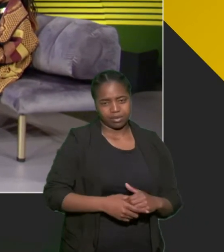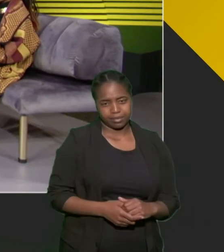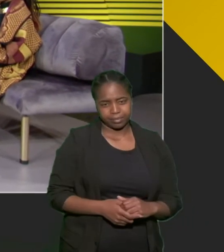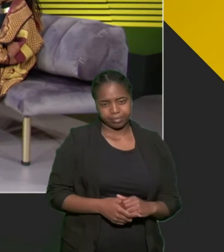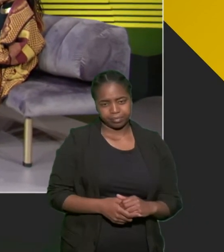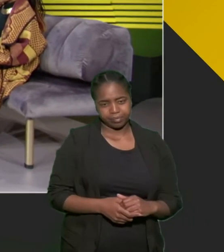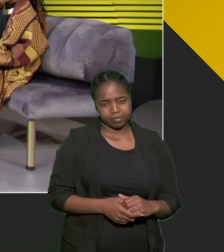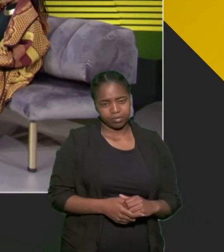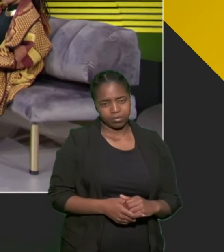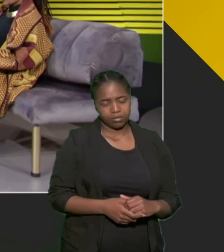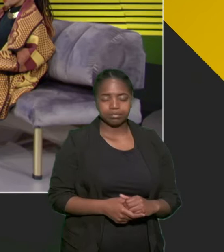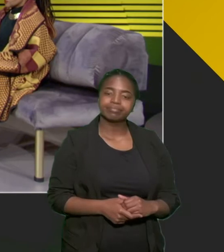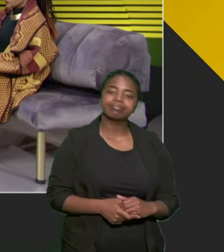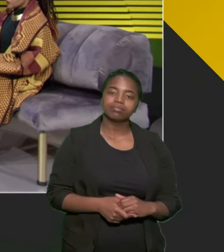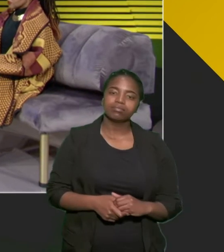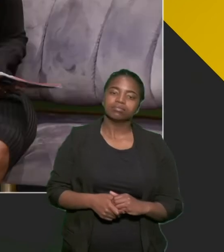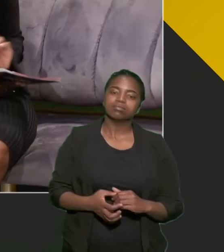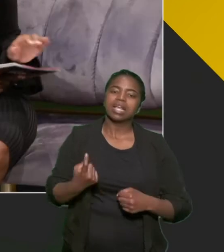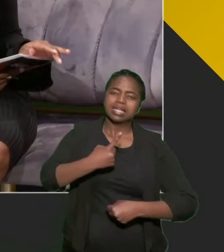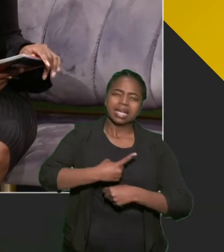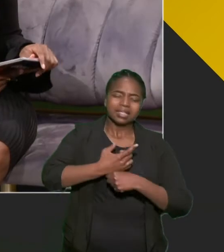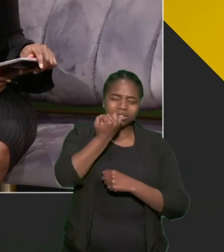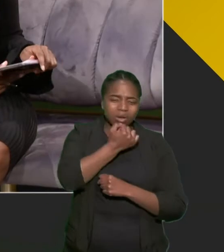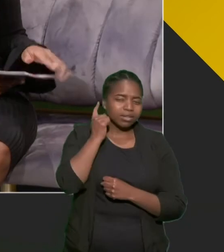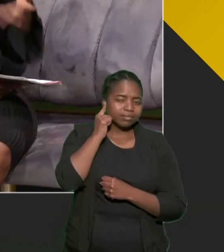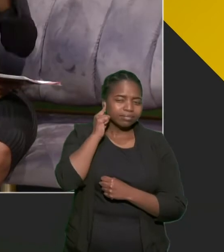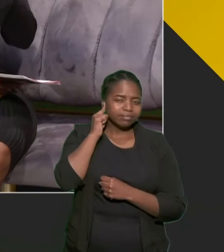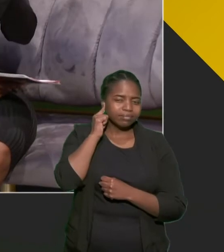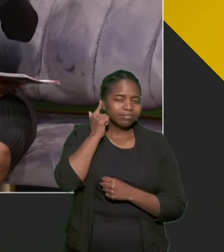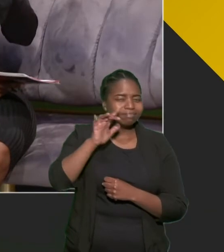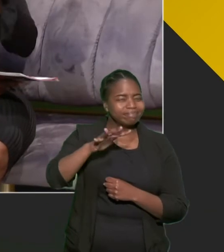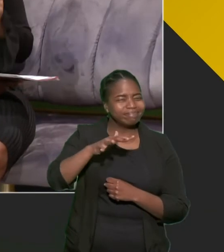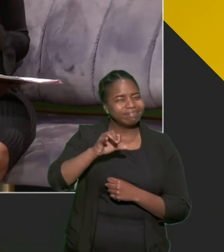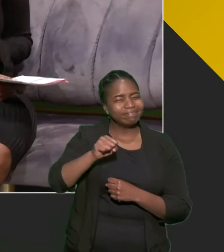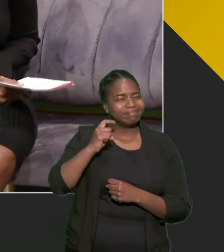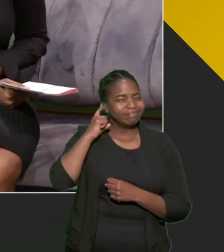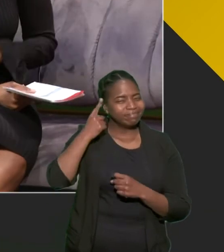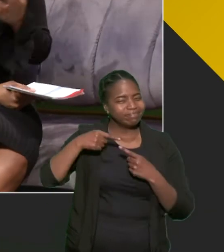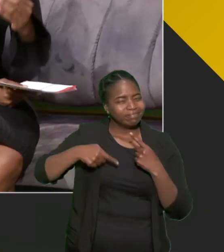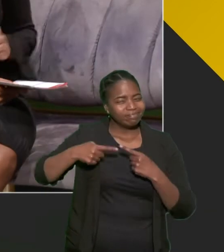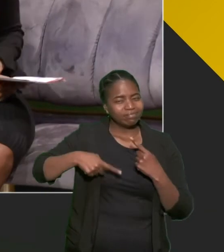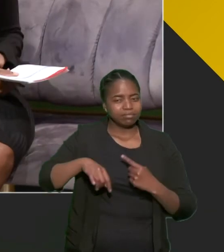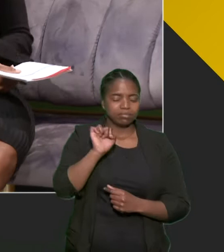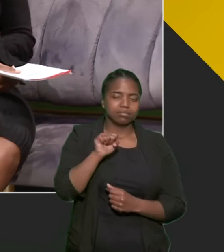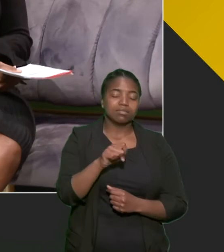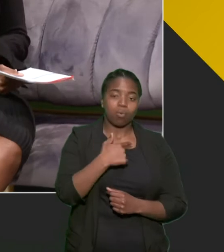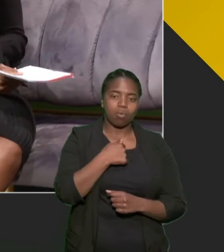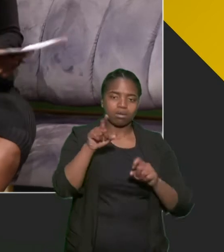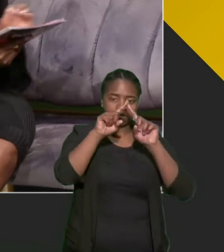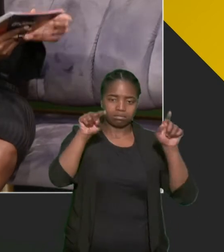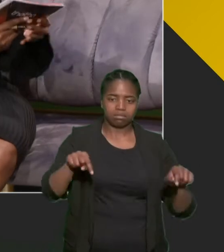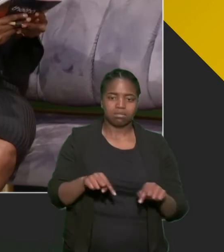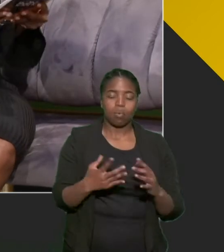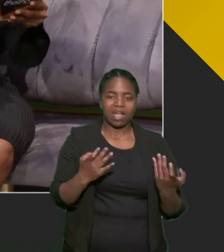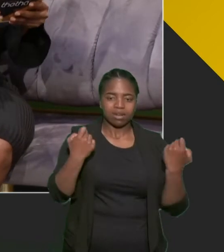that. Daily Thetha family, we do apologize for this distorted sound. Yeah. He is, of course, calling us all the way from the